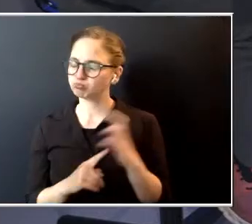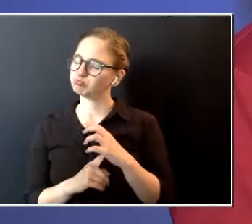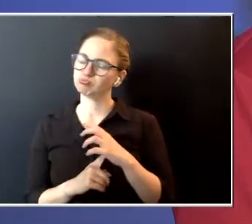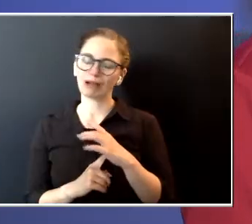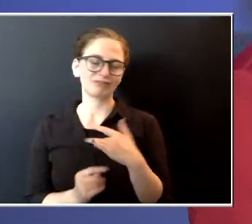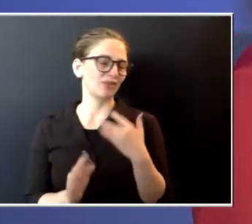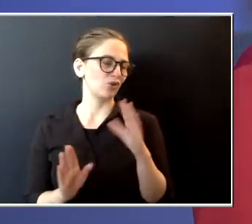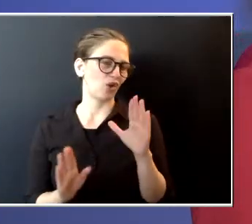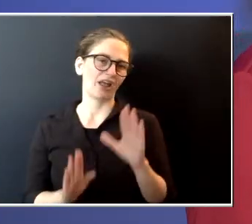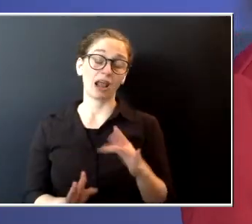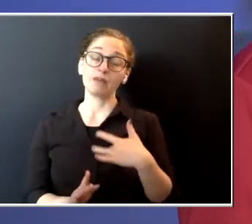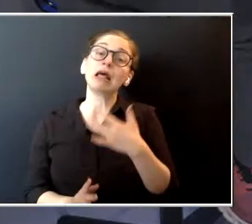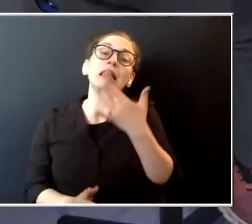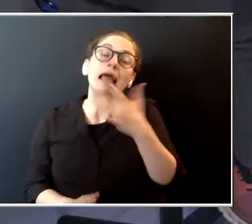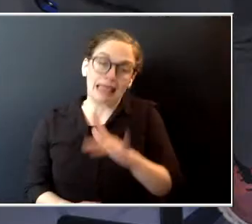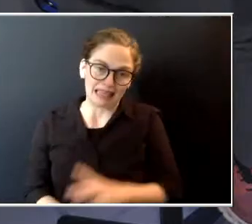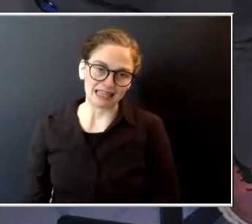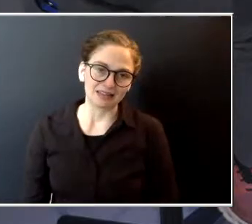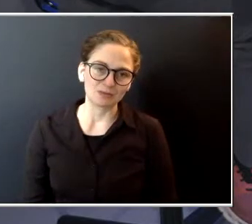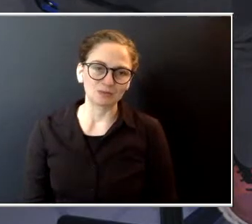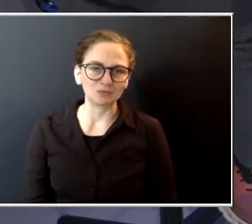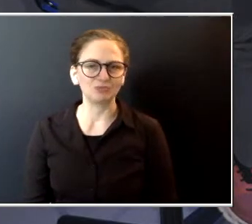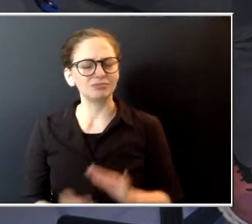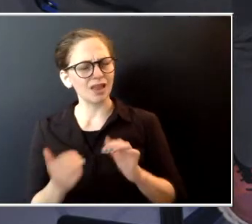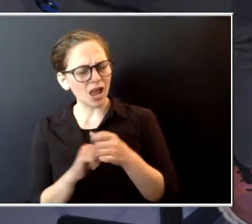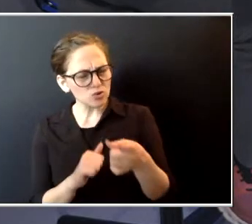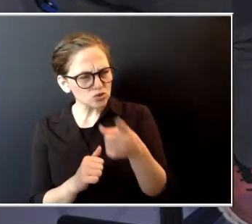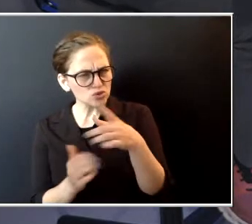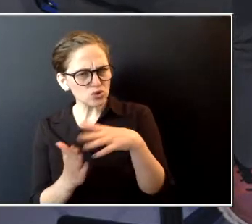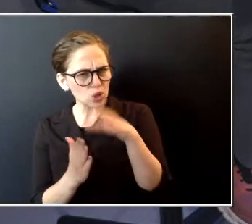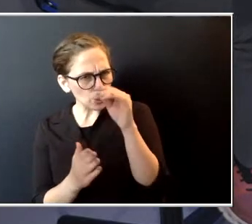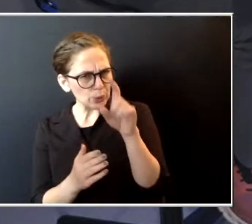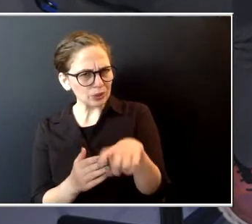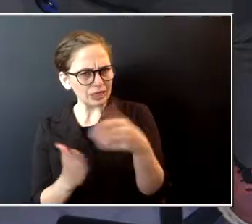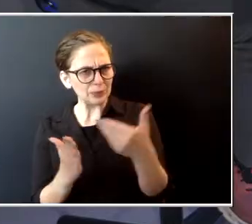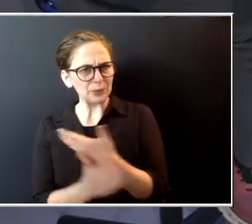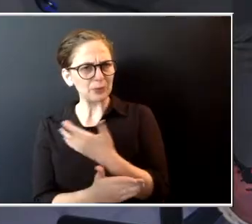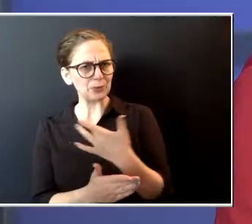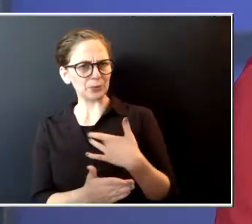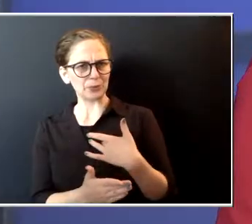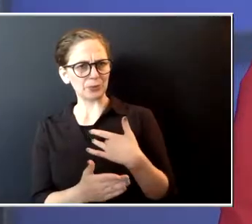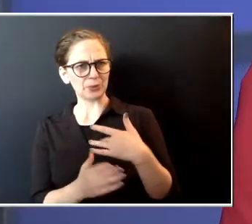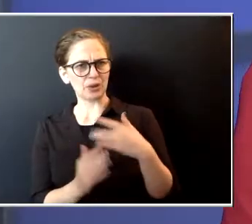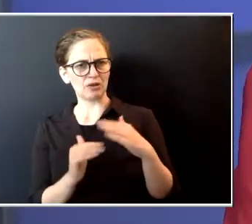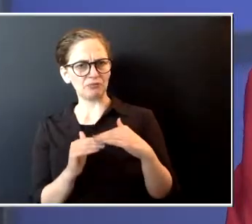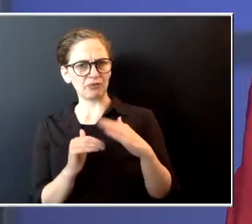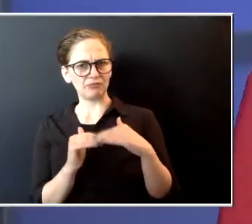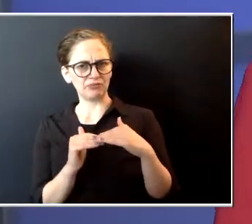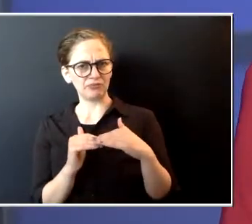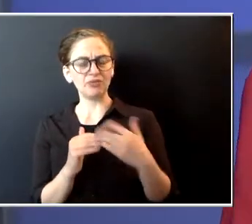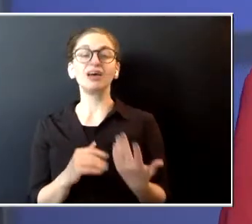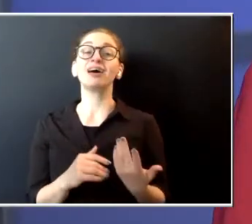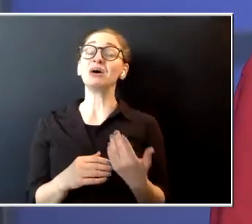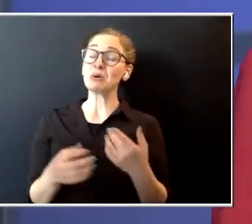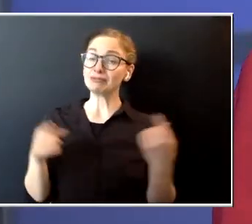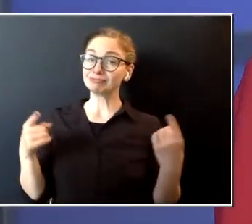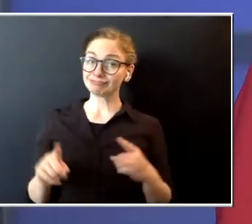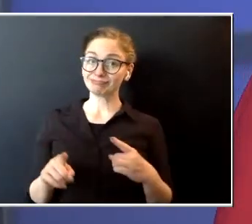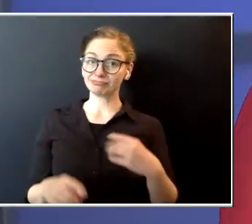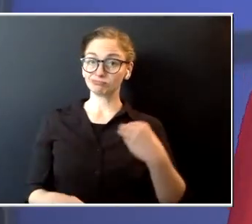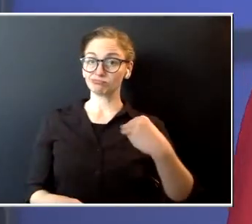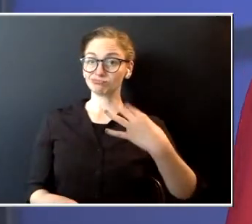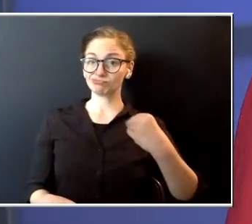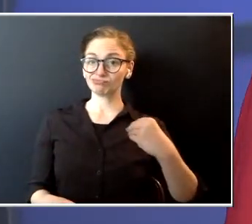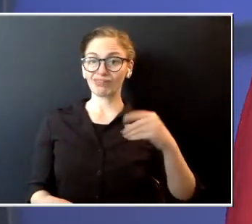fortunate. Now, how did you learn your heart valve had to be replaced? Well, I had an X-ray of my lung, and